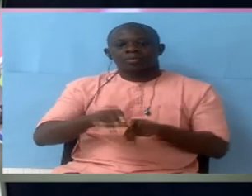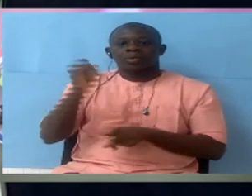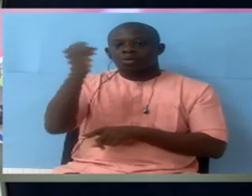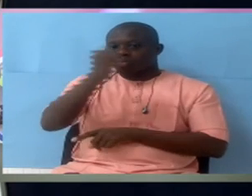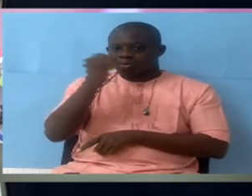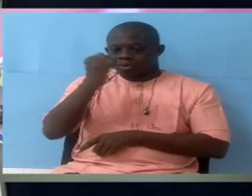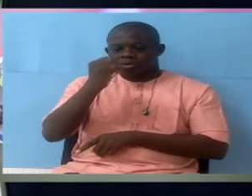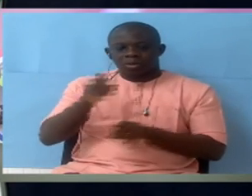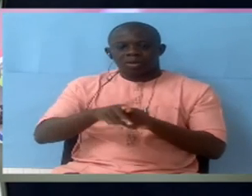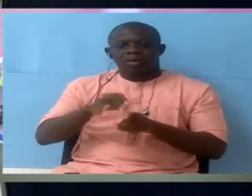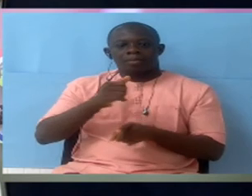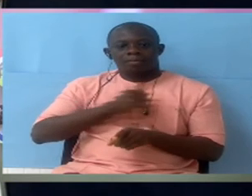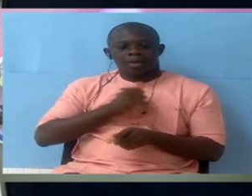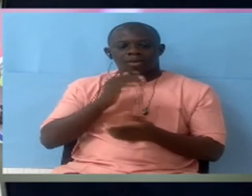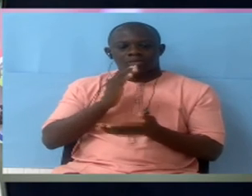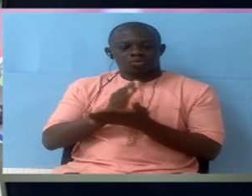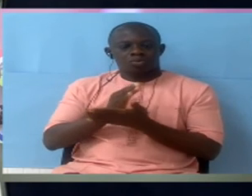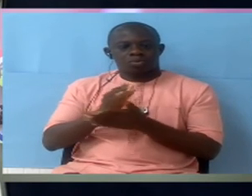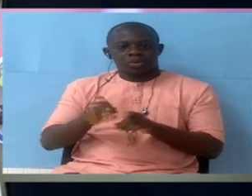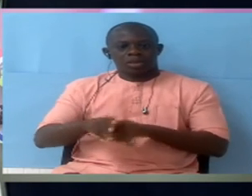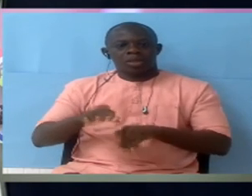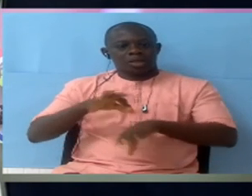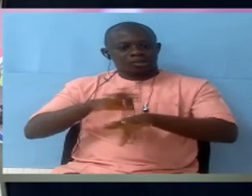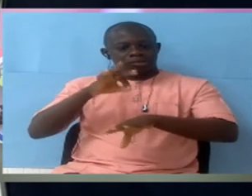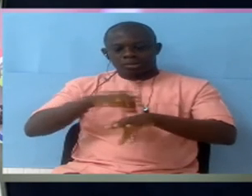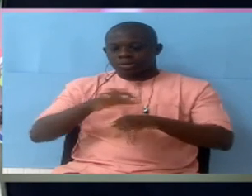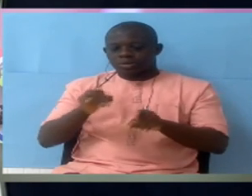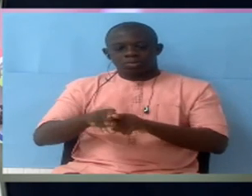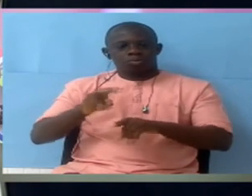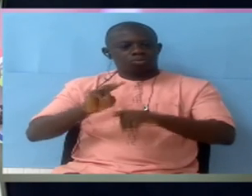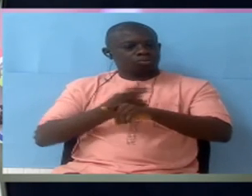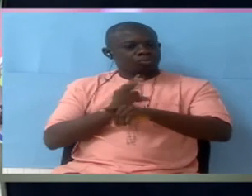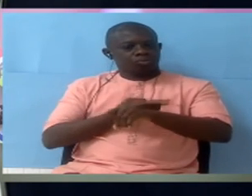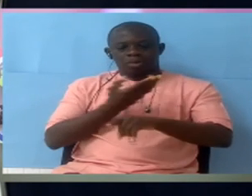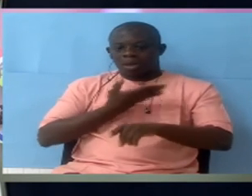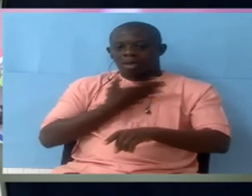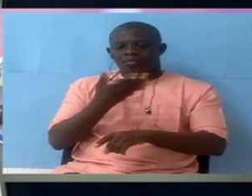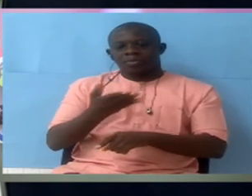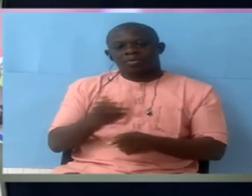my flesh is all scraped off. Nik suma der bi yep xoleku na.